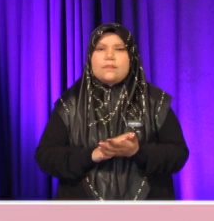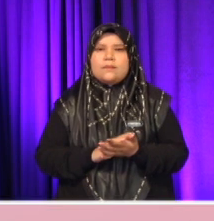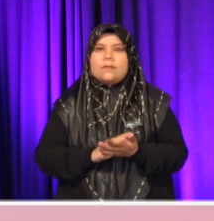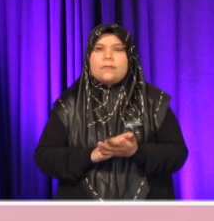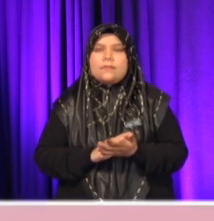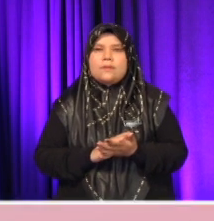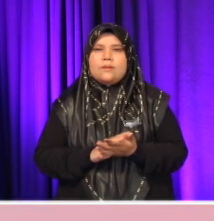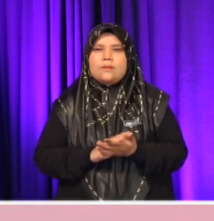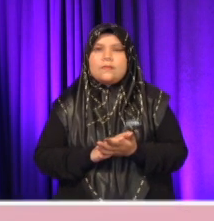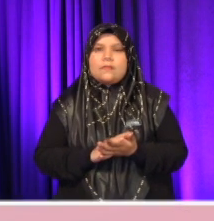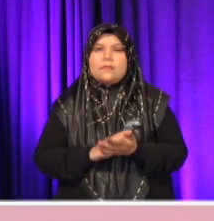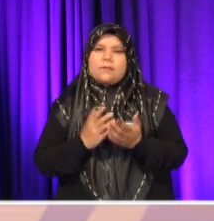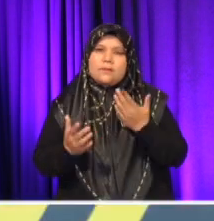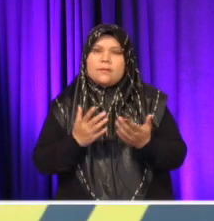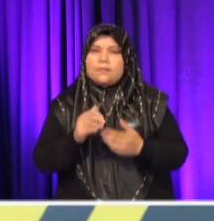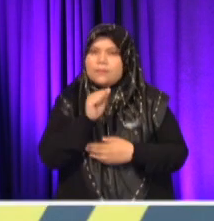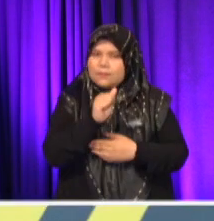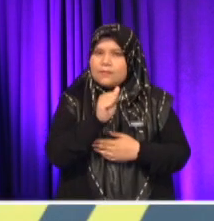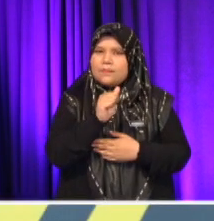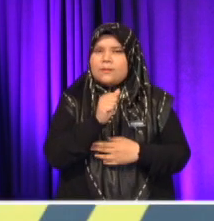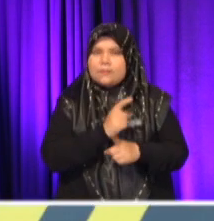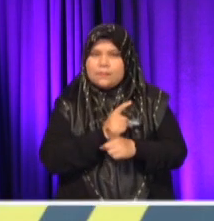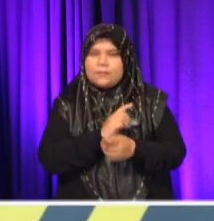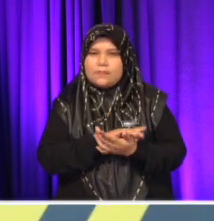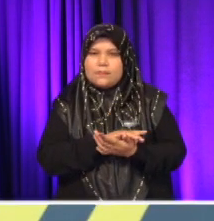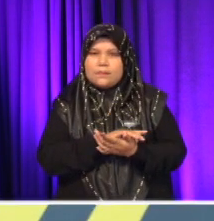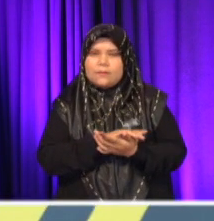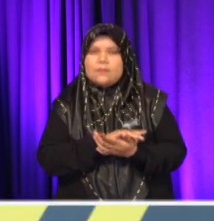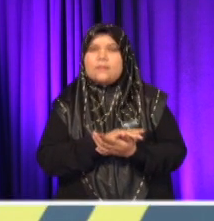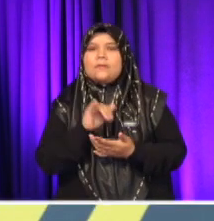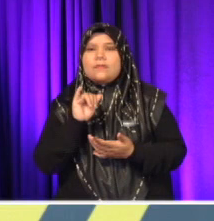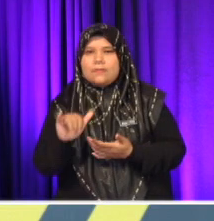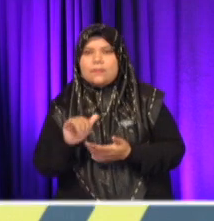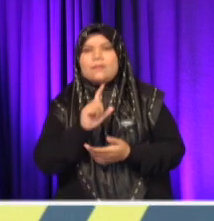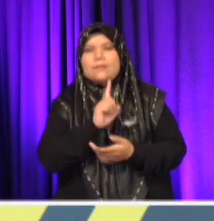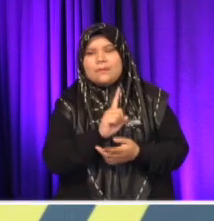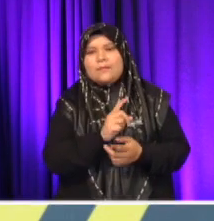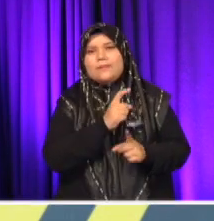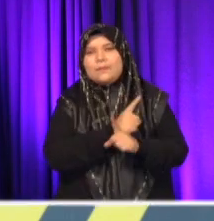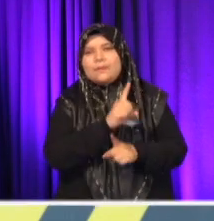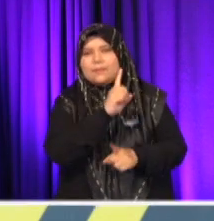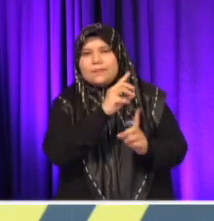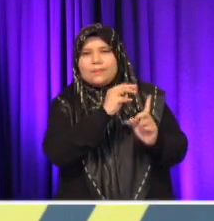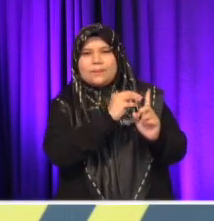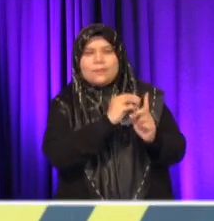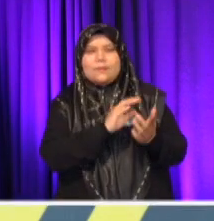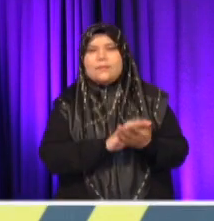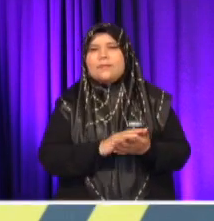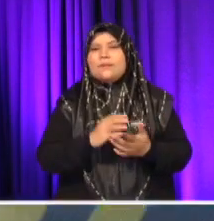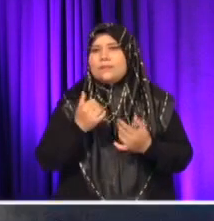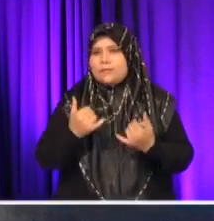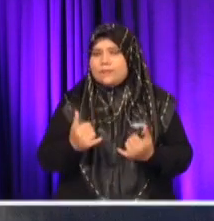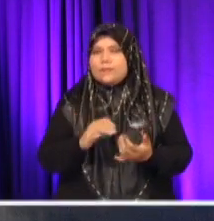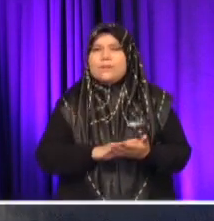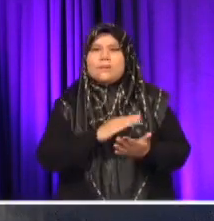understand, the answer should be A, Tuesday. You're by right. Tuesday. Okay, 1 point for you. Yes, okay, thank you. All right. Okay, so that is for